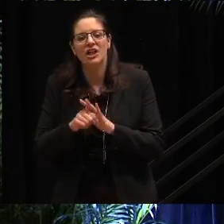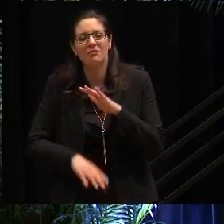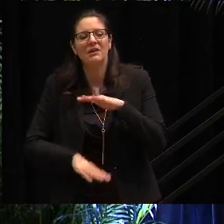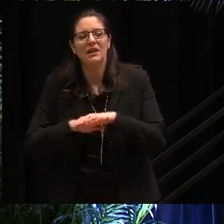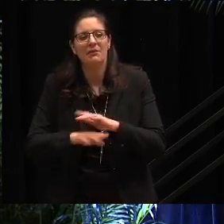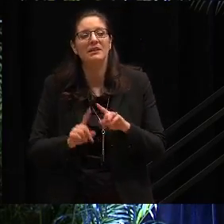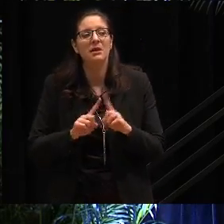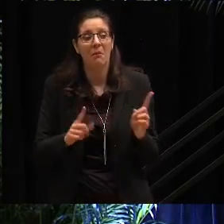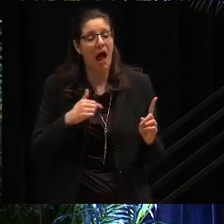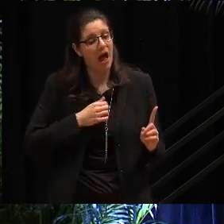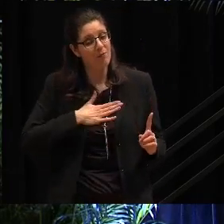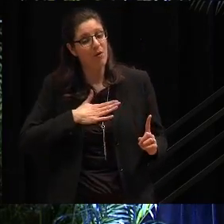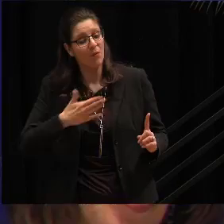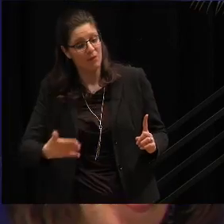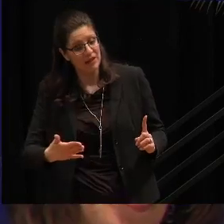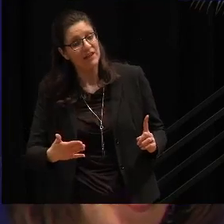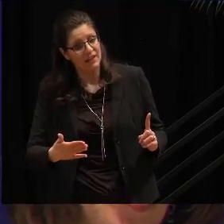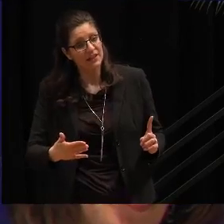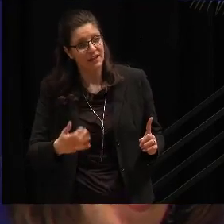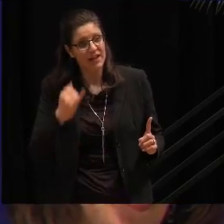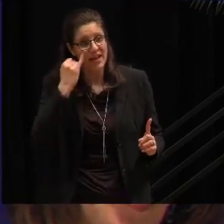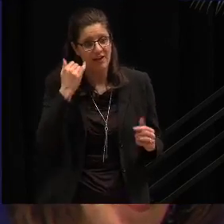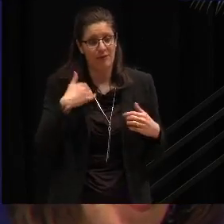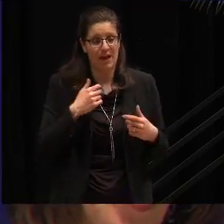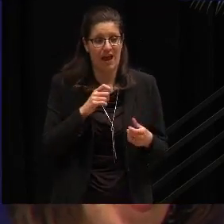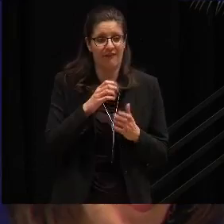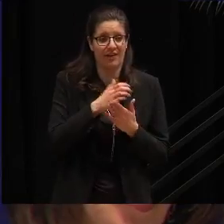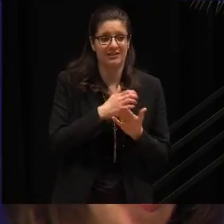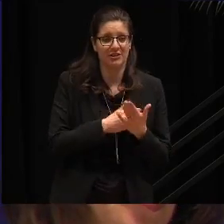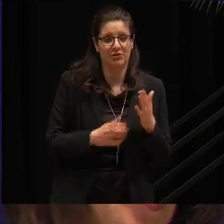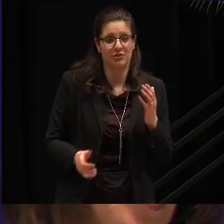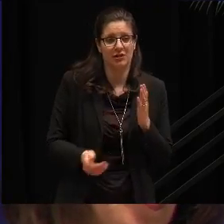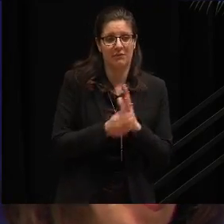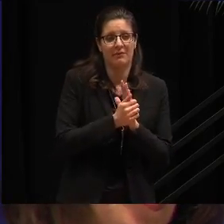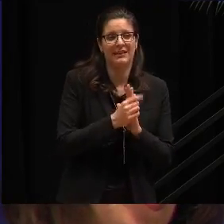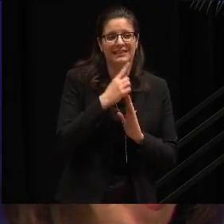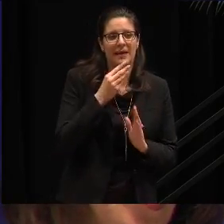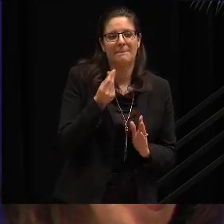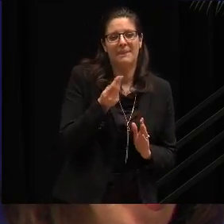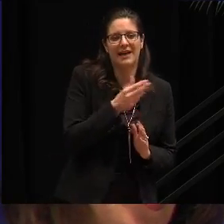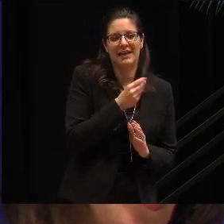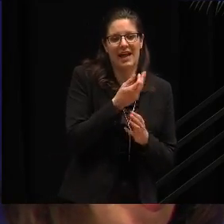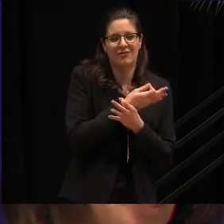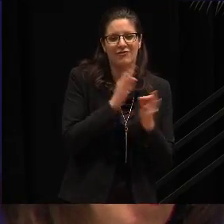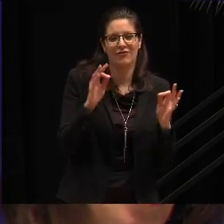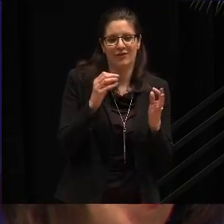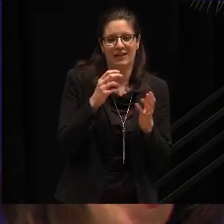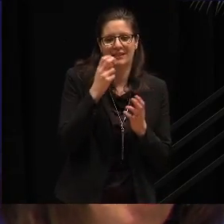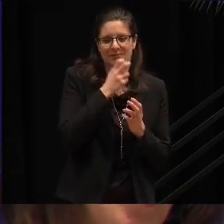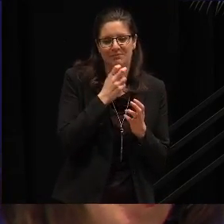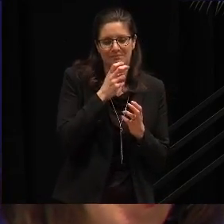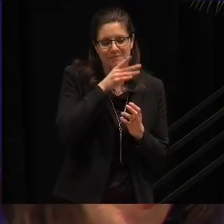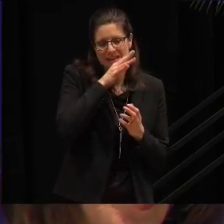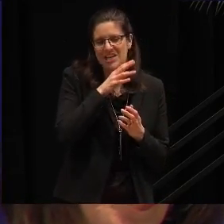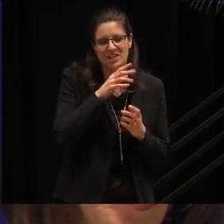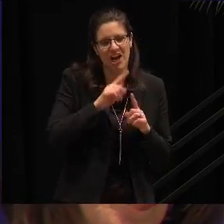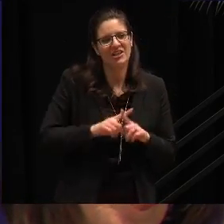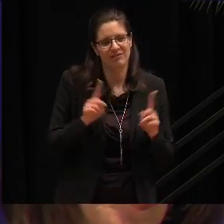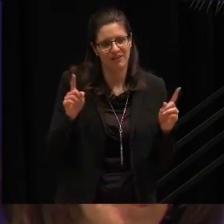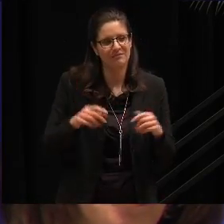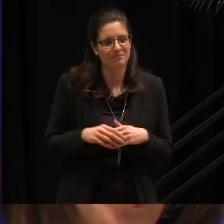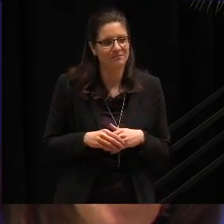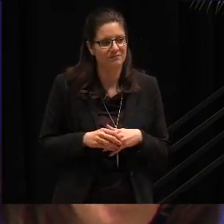I'll trade them for a constitutional amendment saying money and free speech are not the same thing. Buckley versus